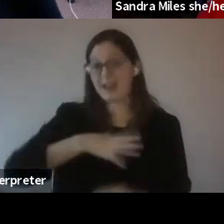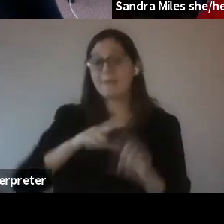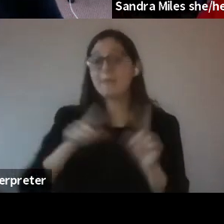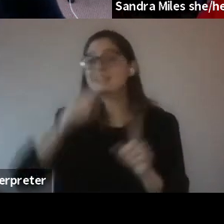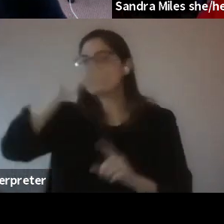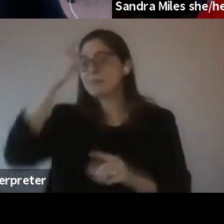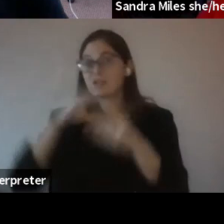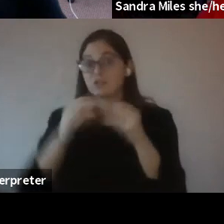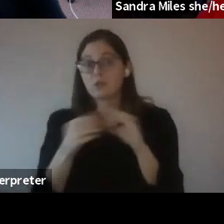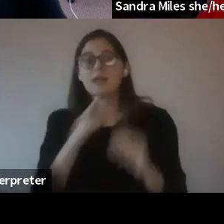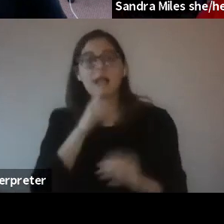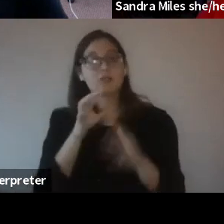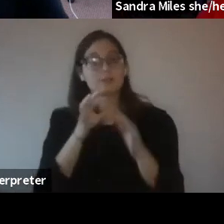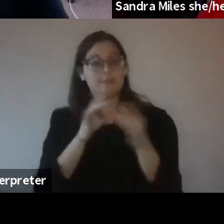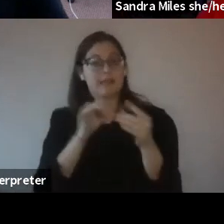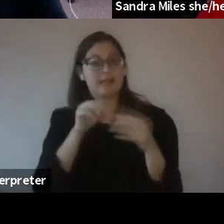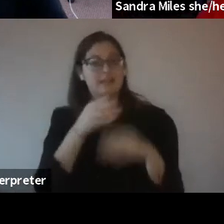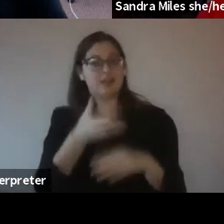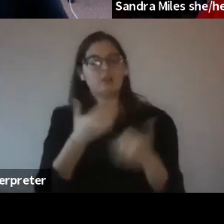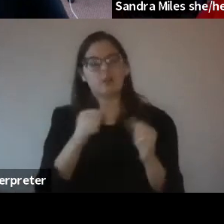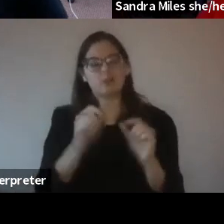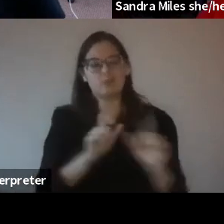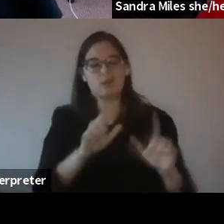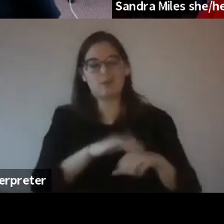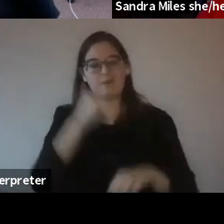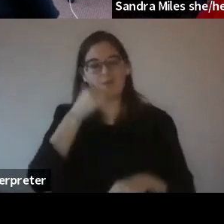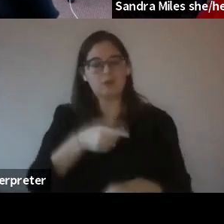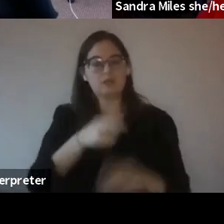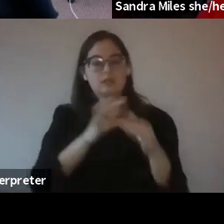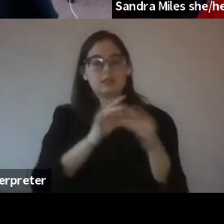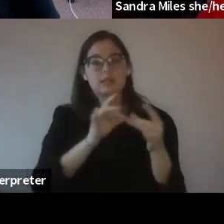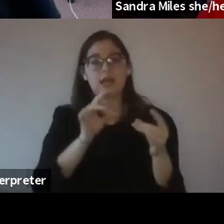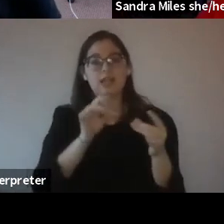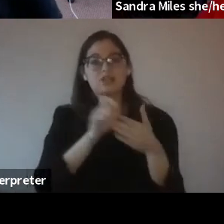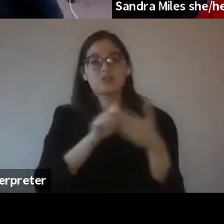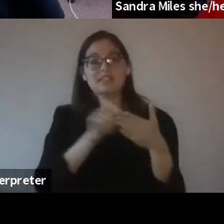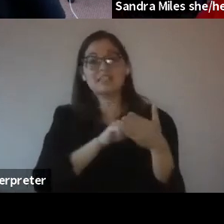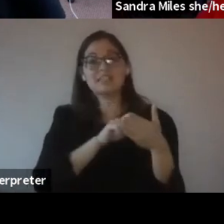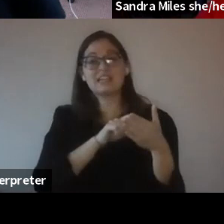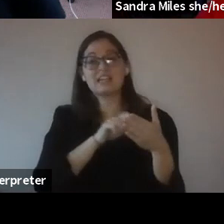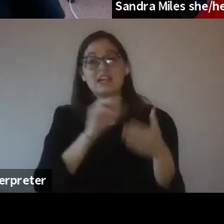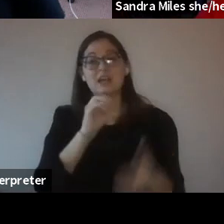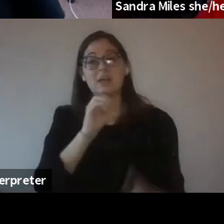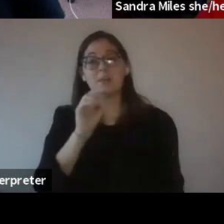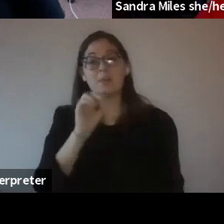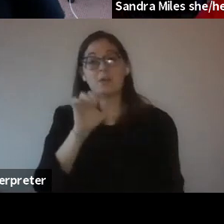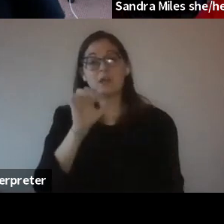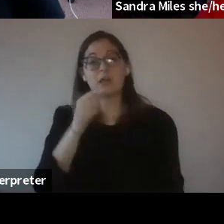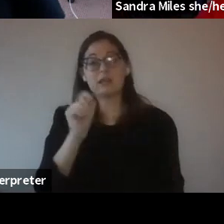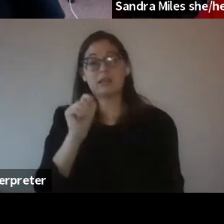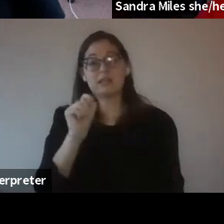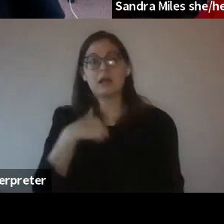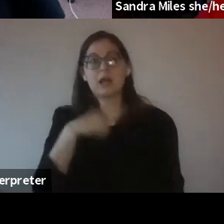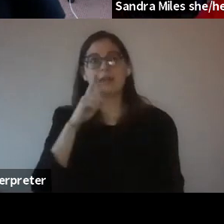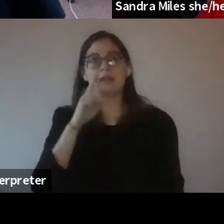lines in there. I tried to pull it up on my phone, and it was a line that was critiquing Moonlight. And I believe the